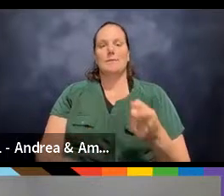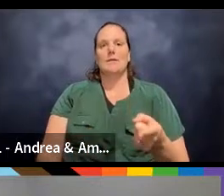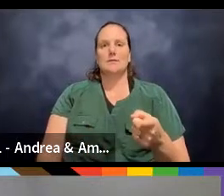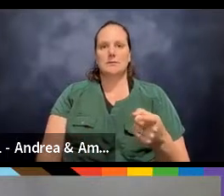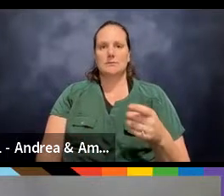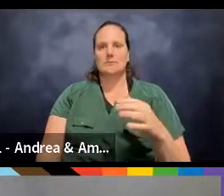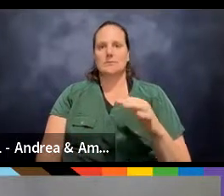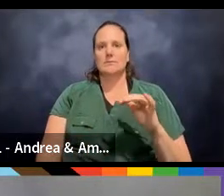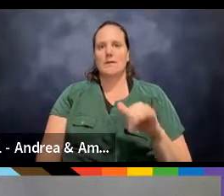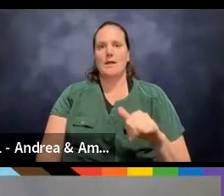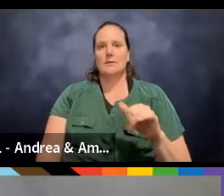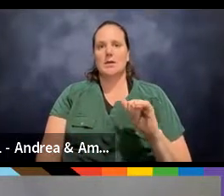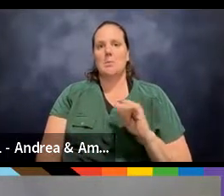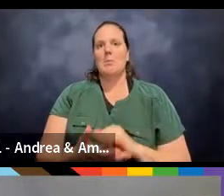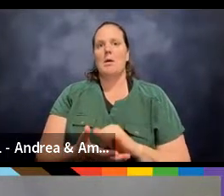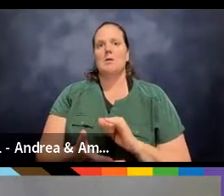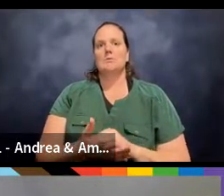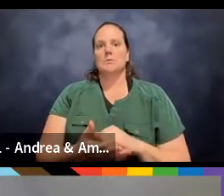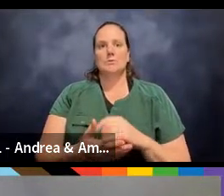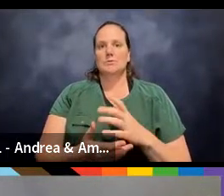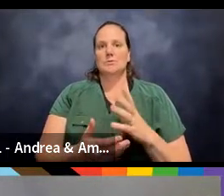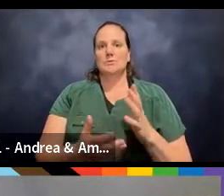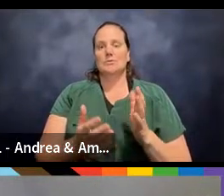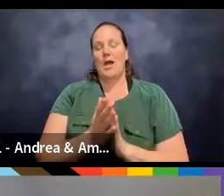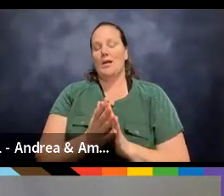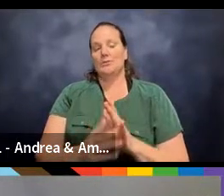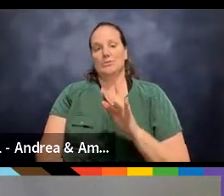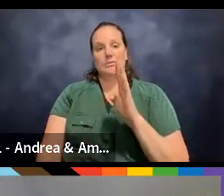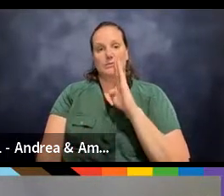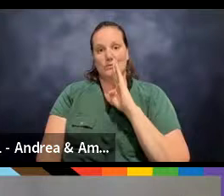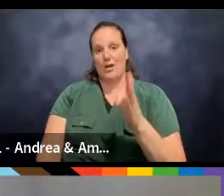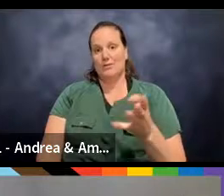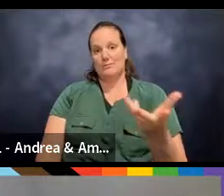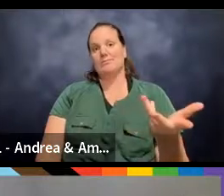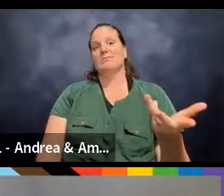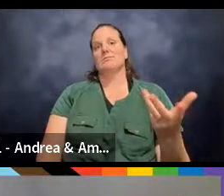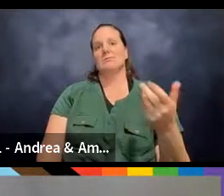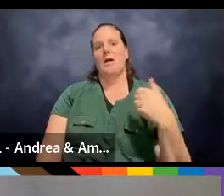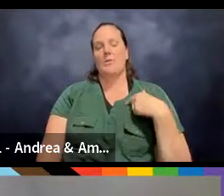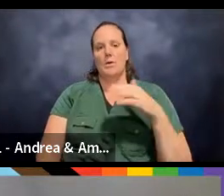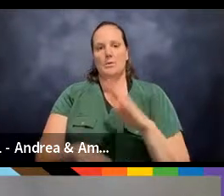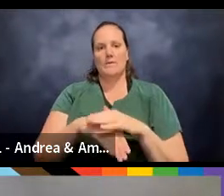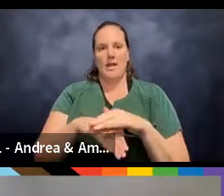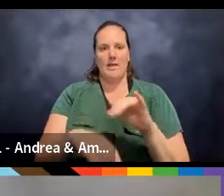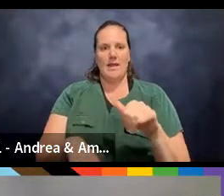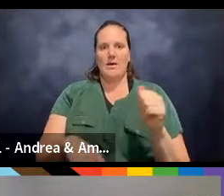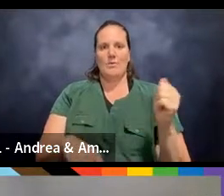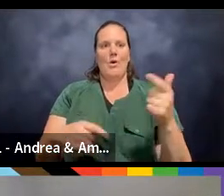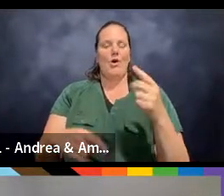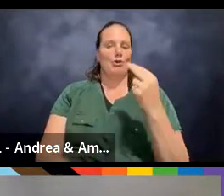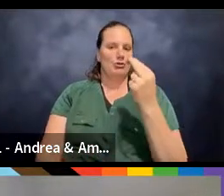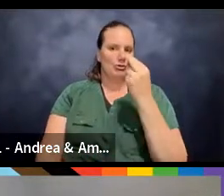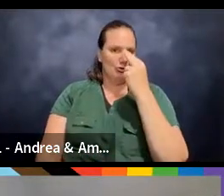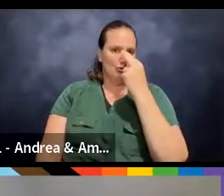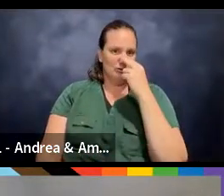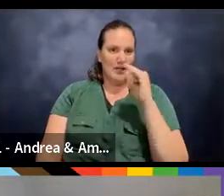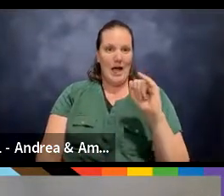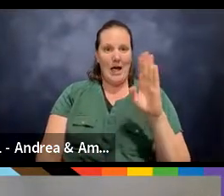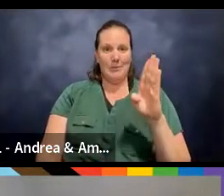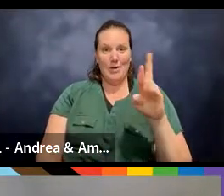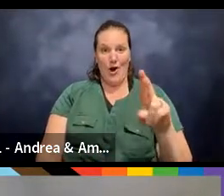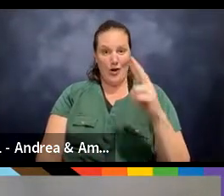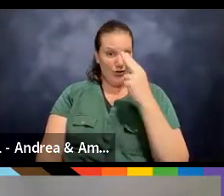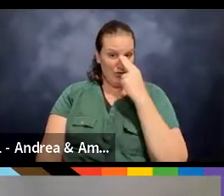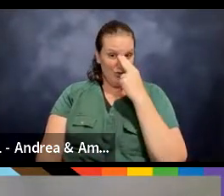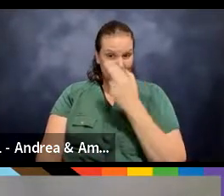That's an impossible ask, to be frank, of folks. So I just want to flag that we're all nerds on the call. We're like IBR nerds.